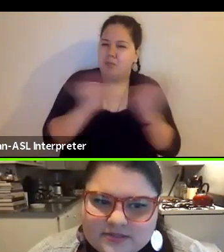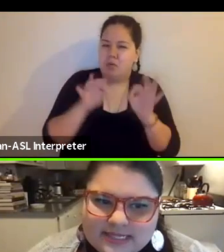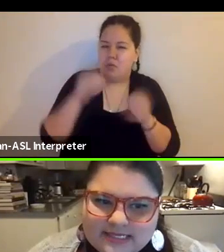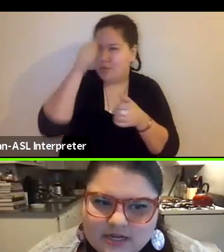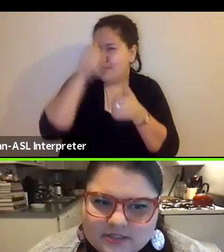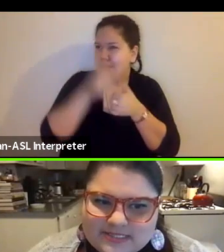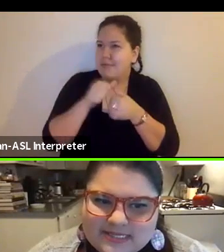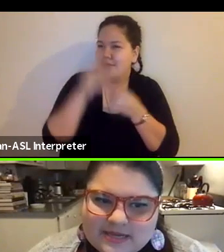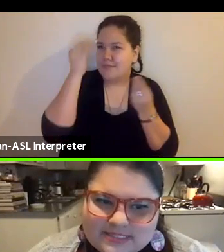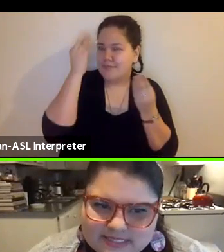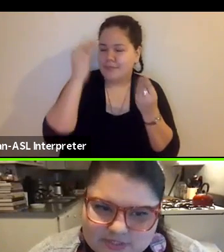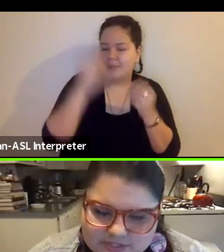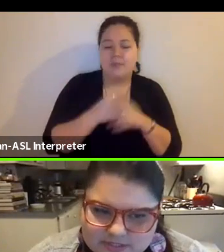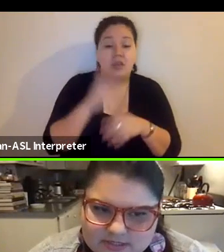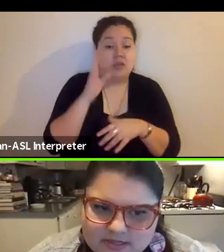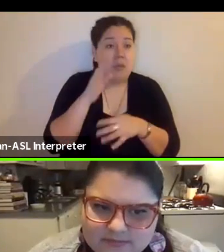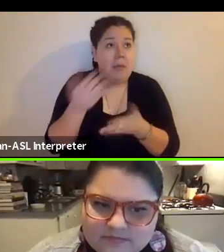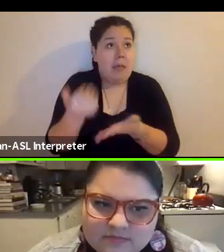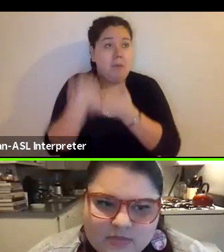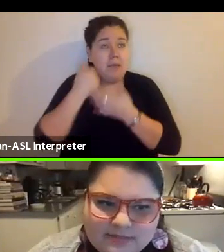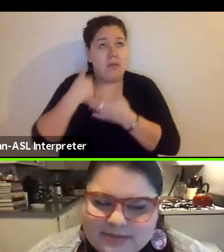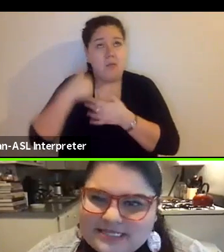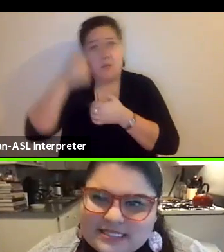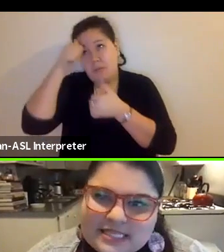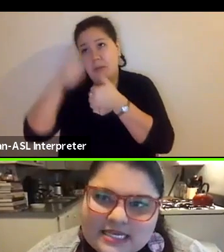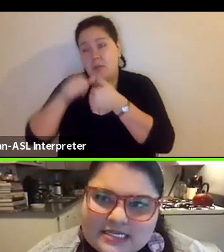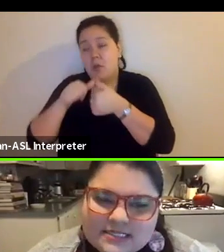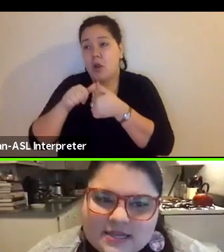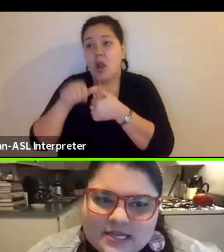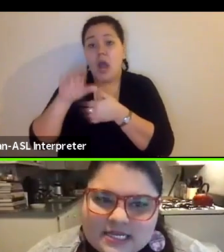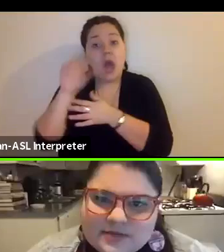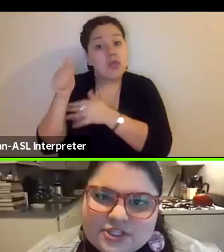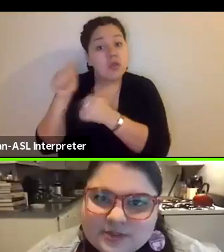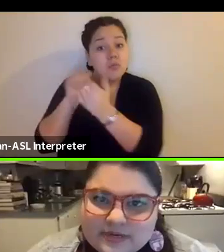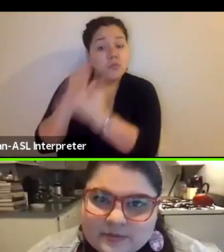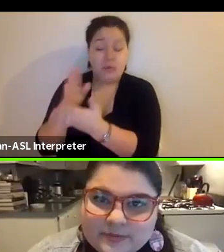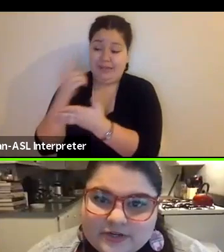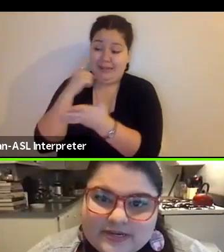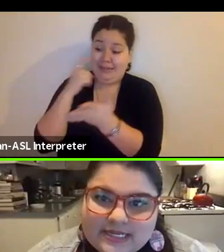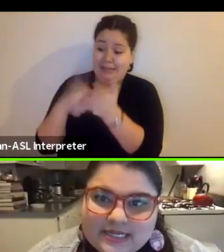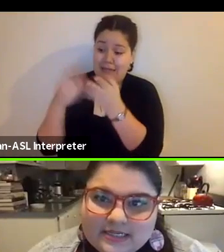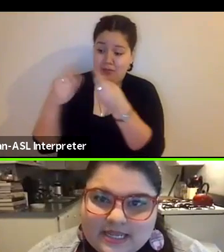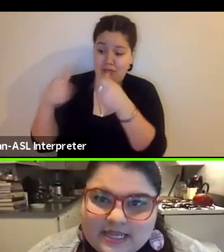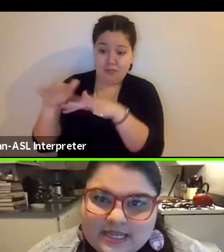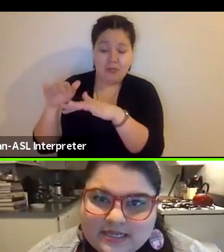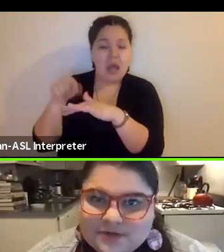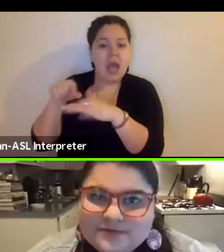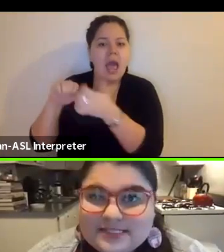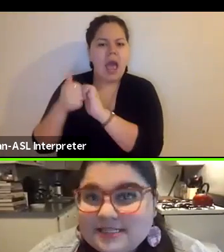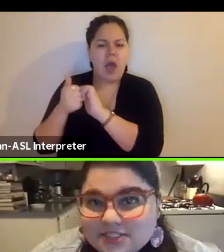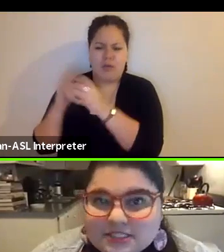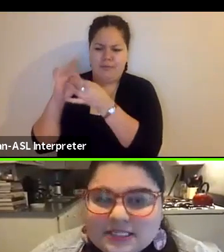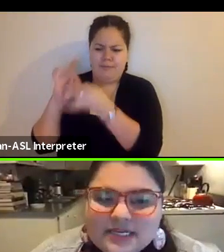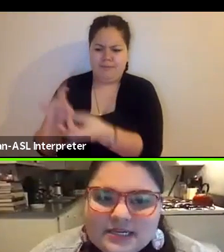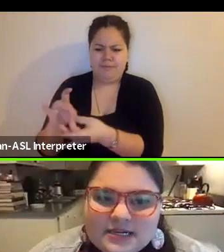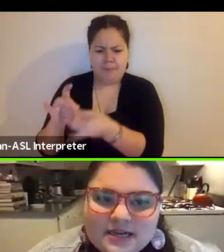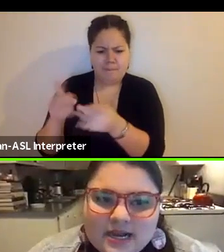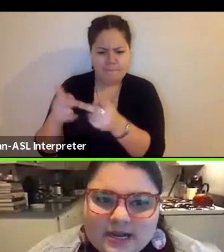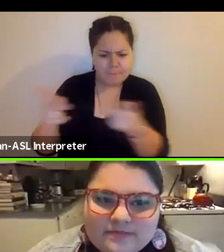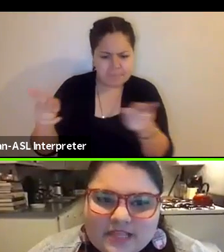we use land acknowledgements to help center body, place, and land, especially whenever we are creating and interfacing